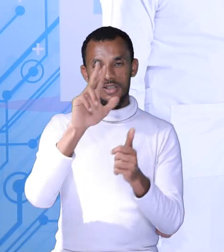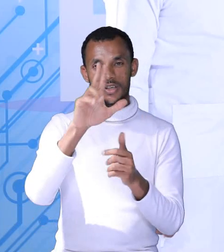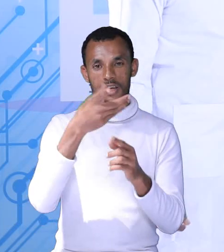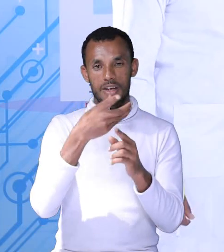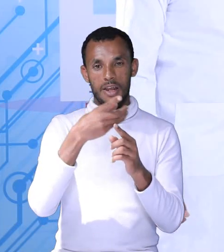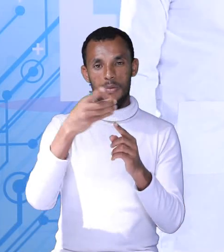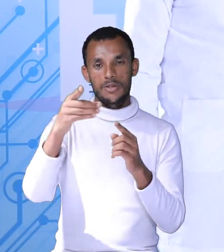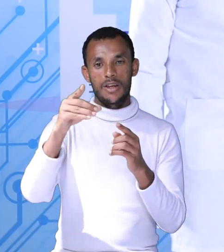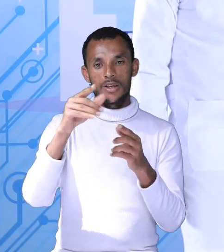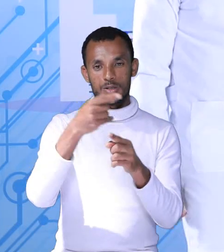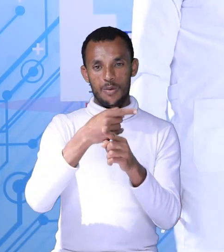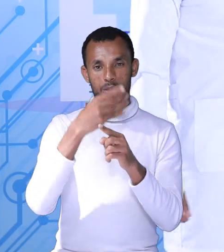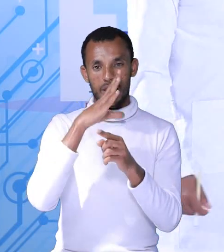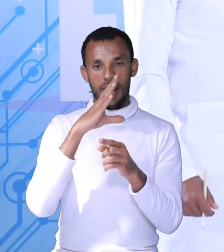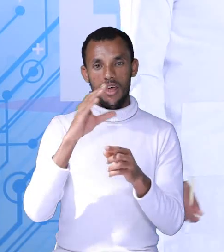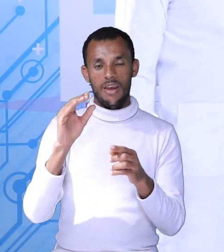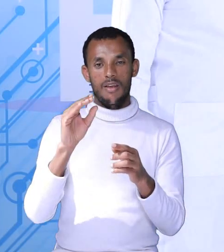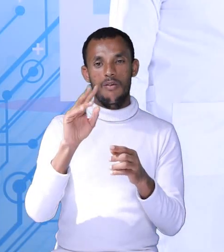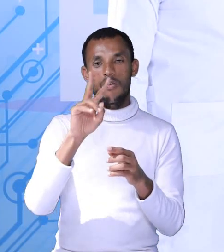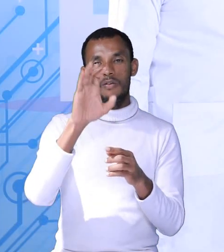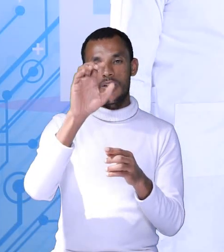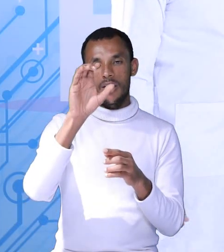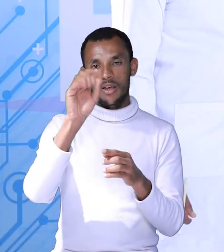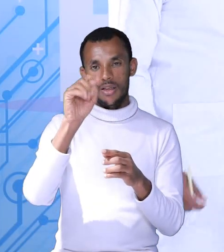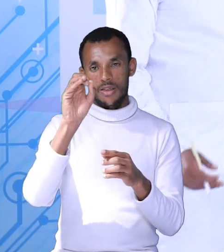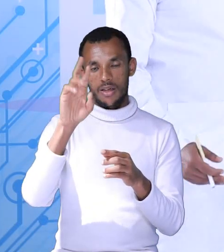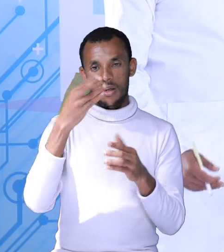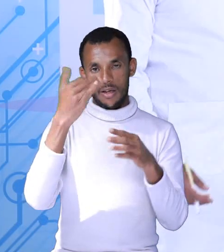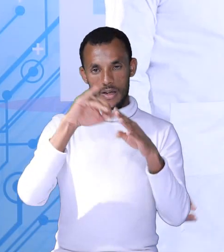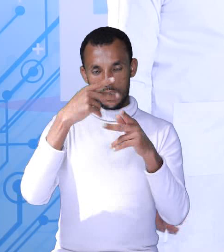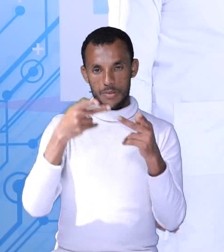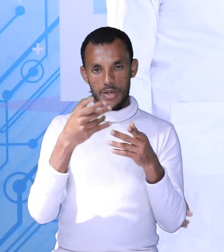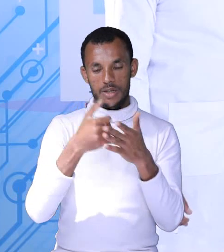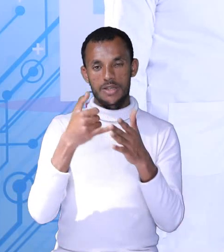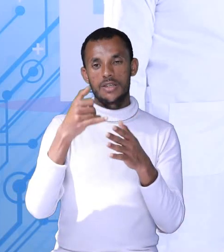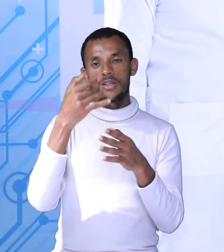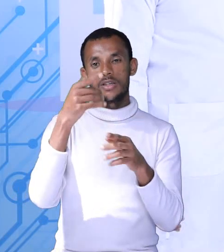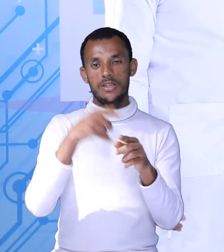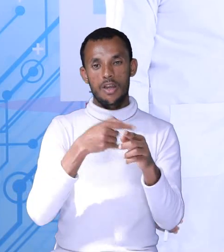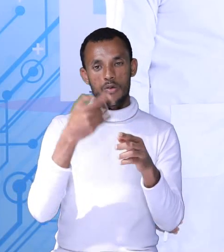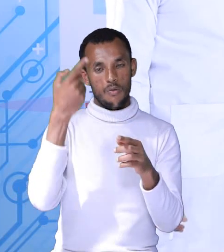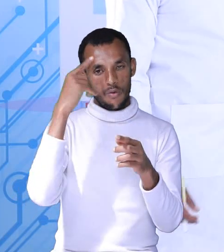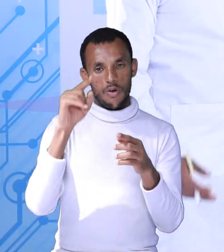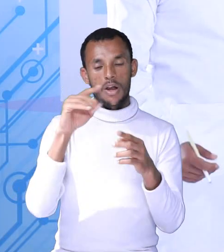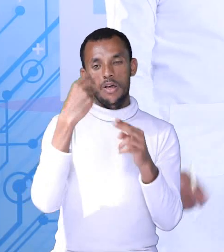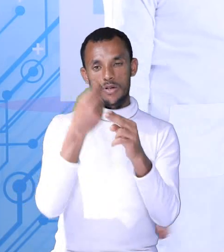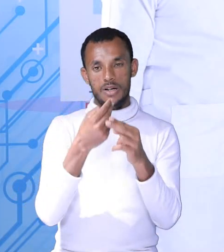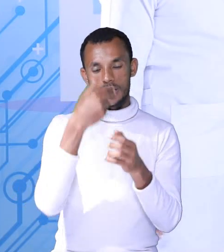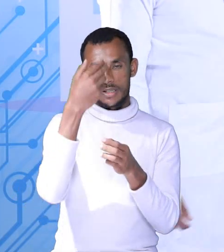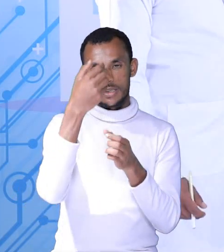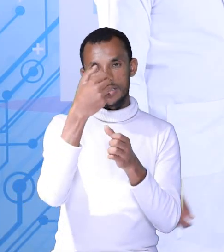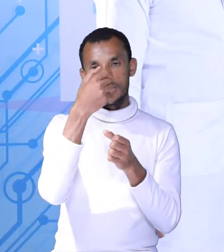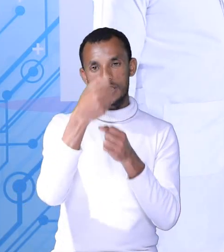three-dimensional geometry and vector in space, which is designed for natural science students